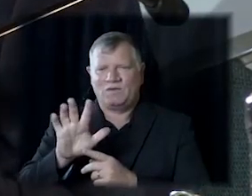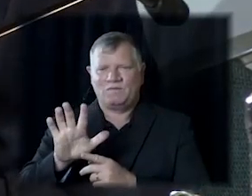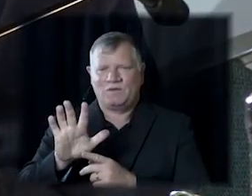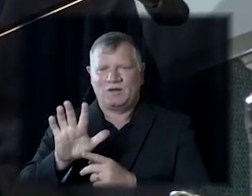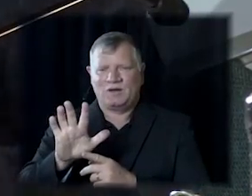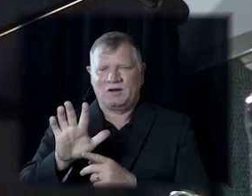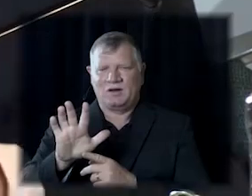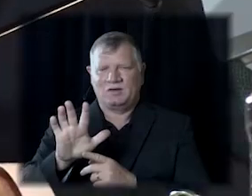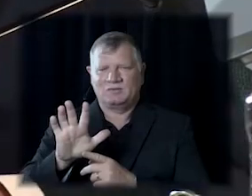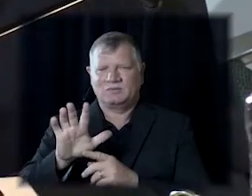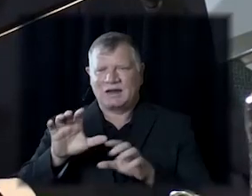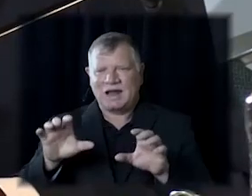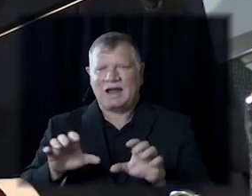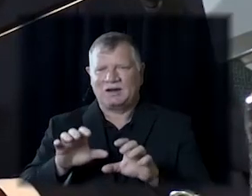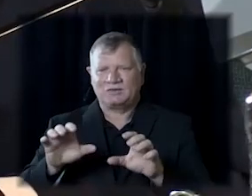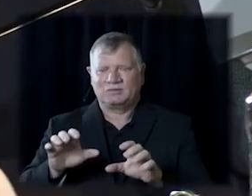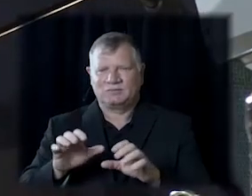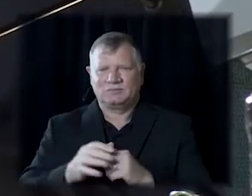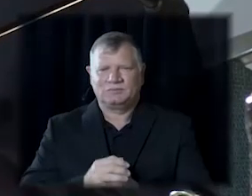235 actions.